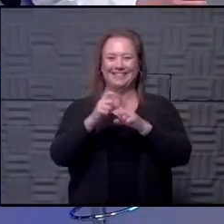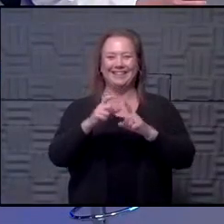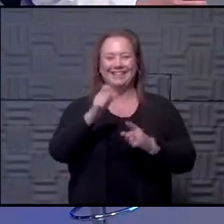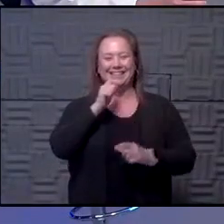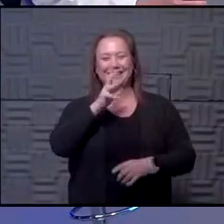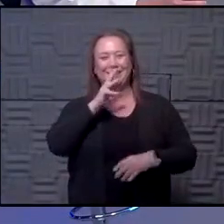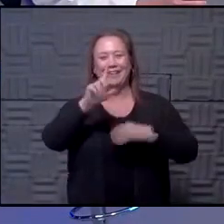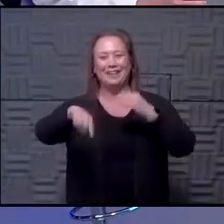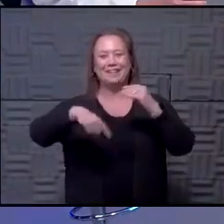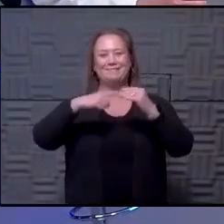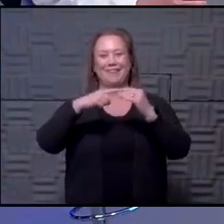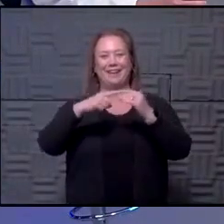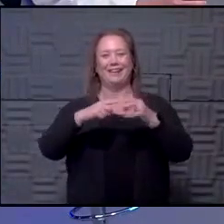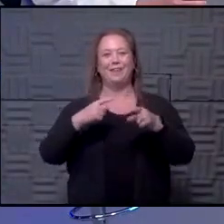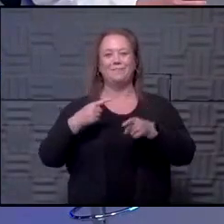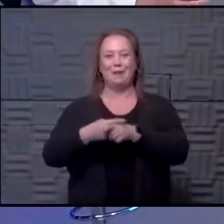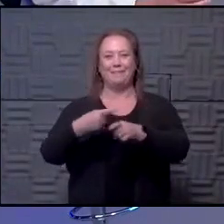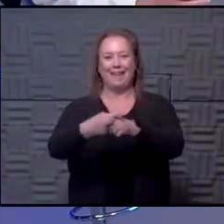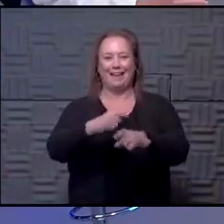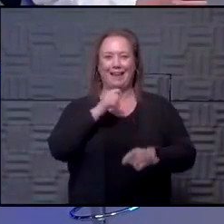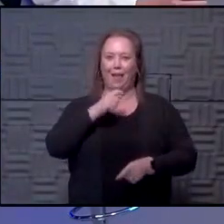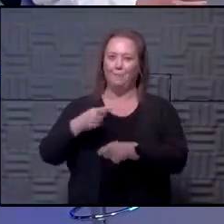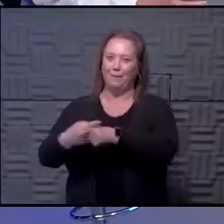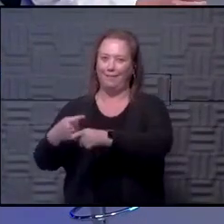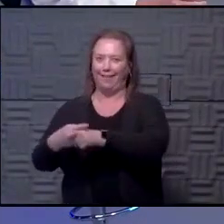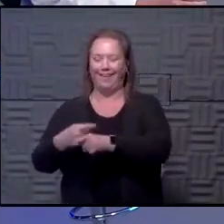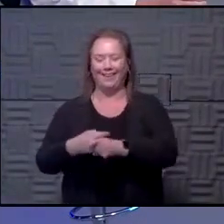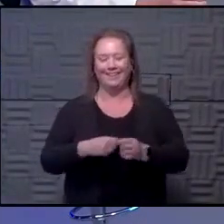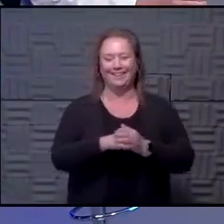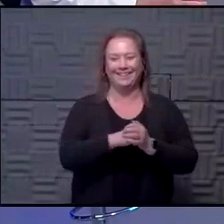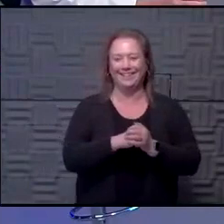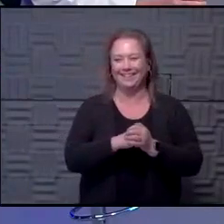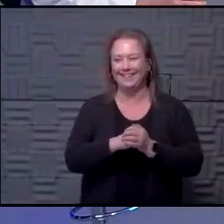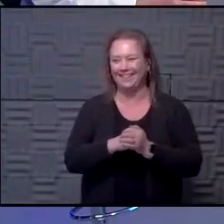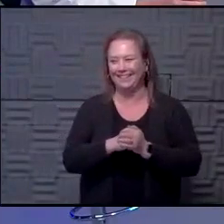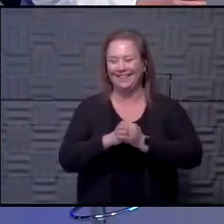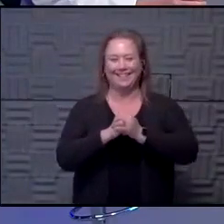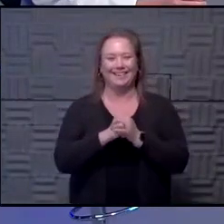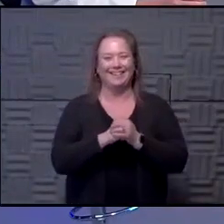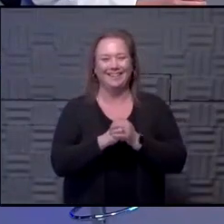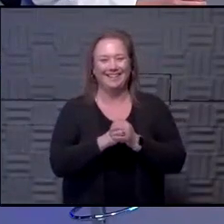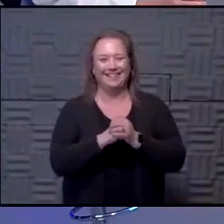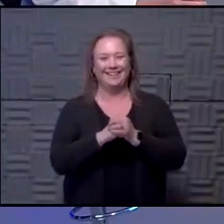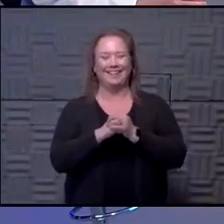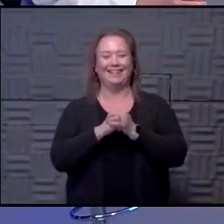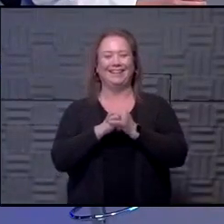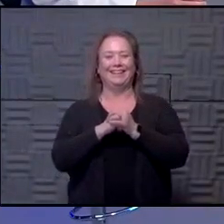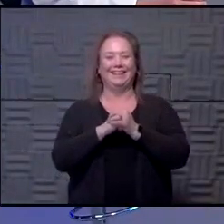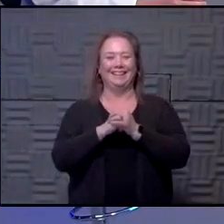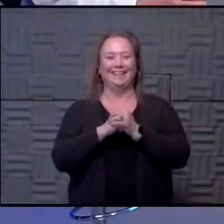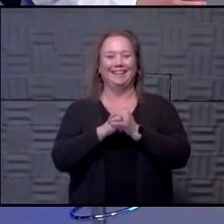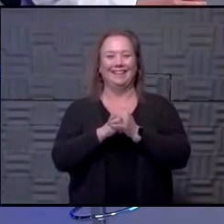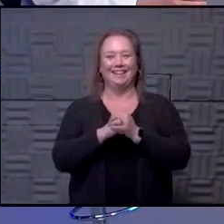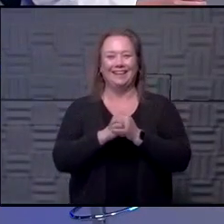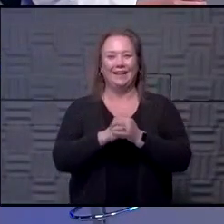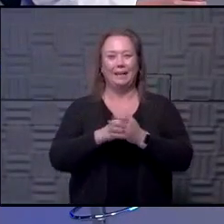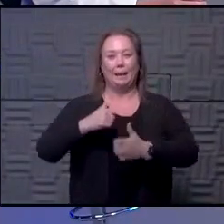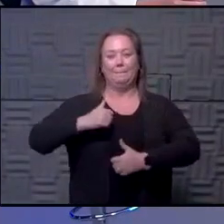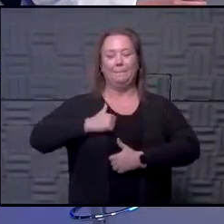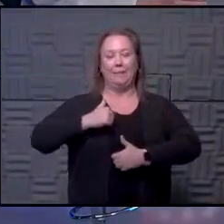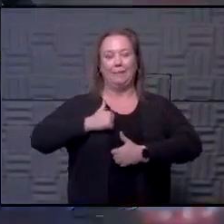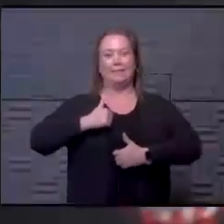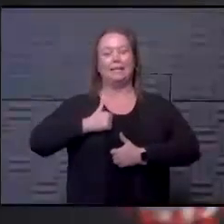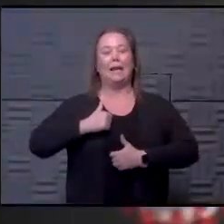Unless he's talking about replicating or non-replicating. Okay, I have, well, let me ask you this one. Military